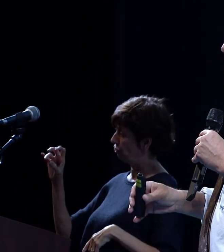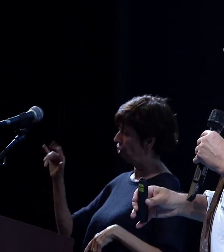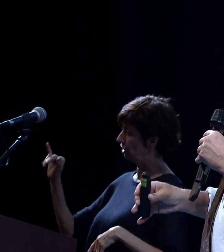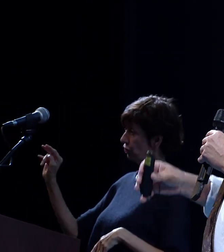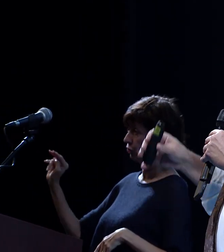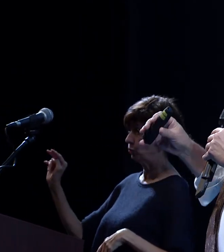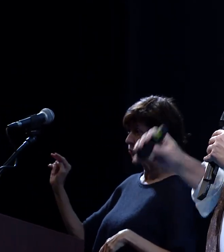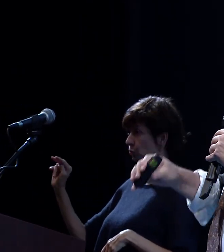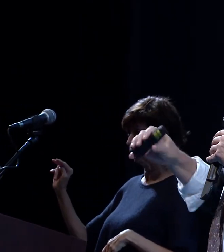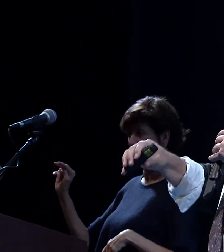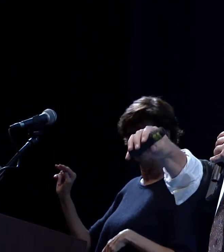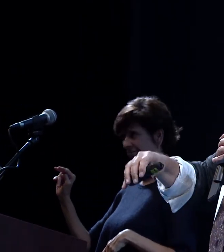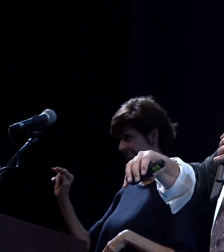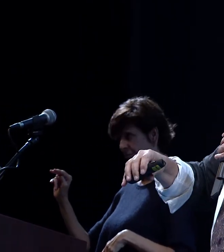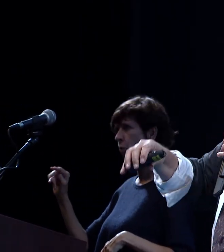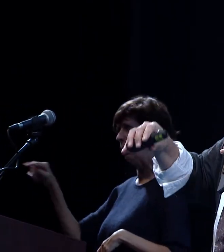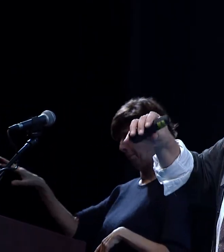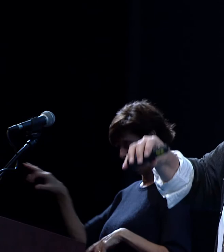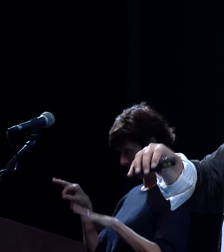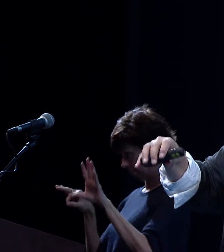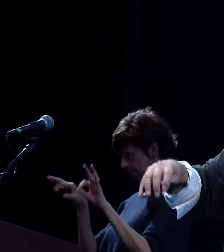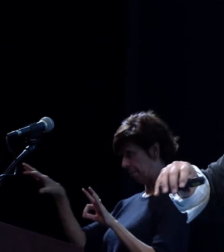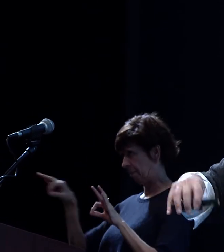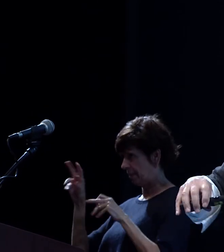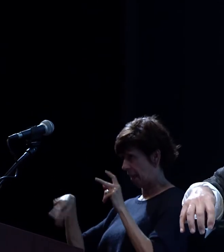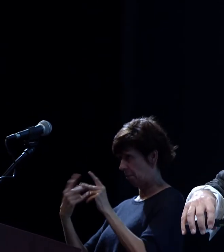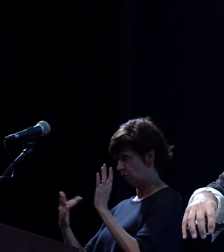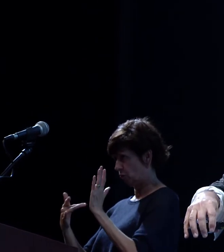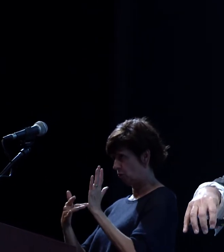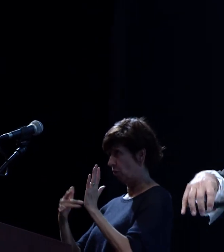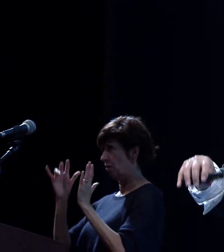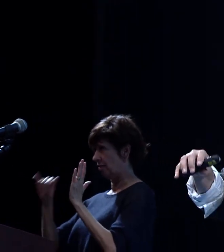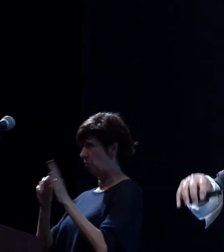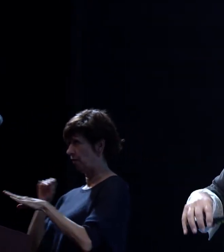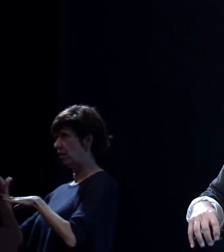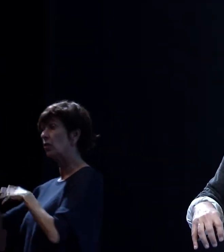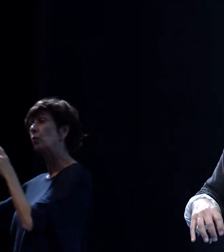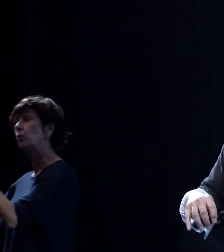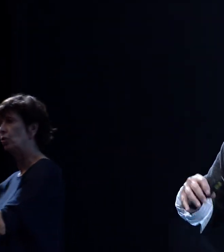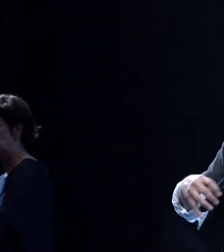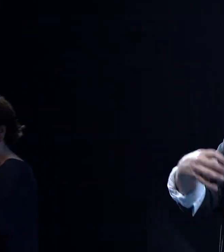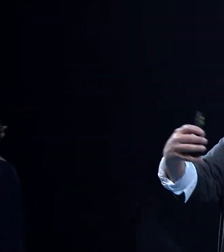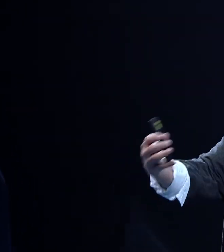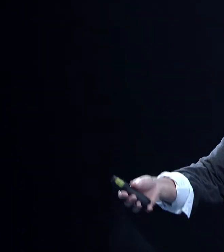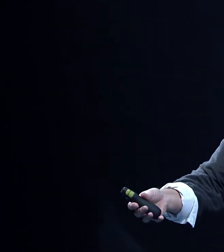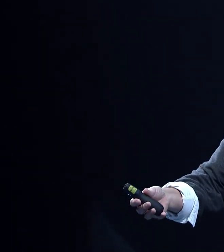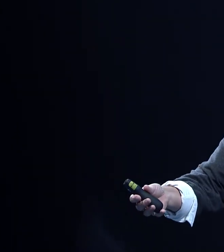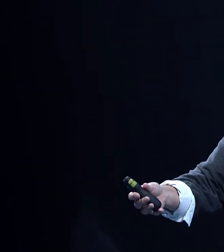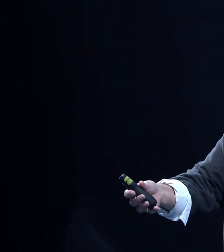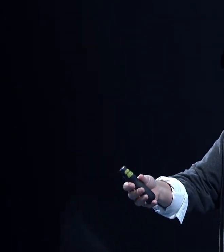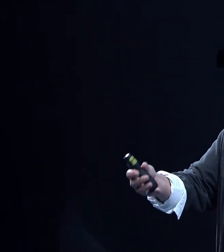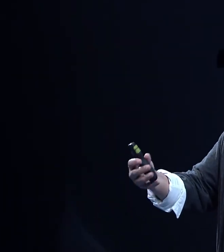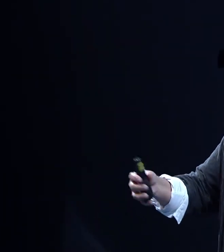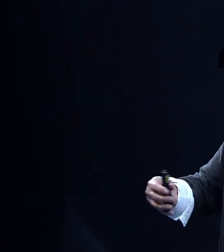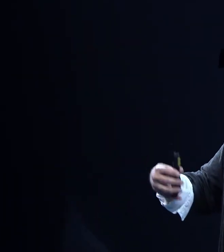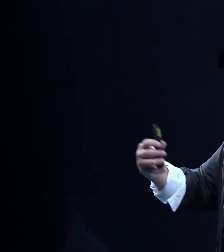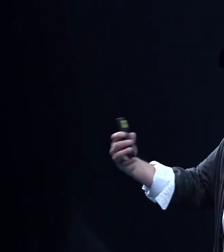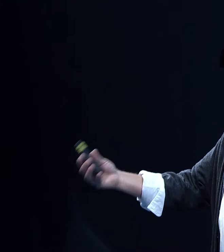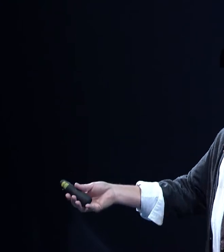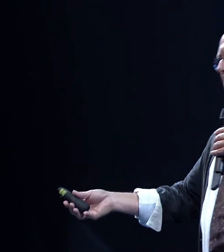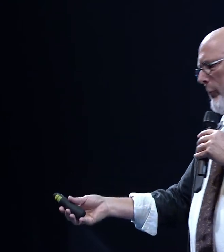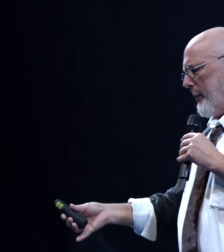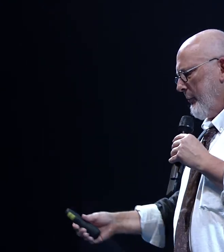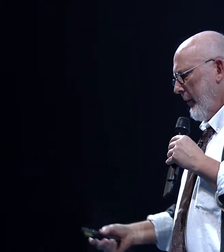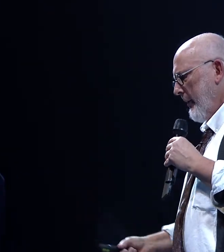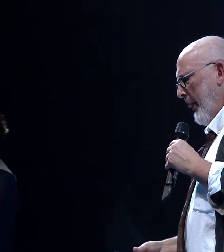these technologies, we are making choices about what kind of world we want to live in. We are making choices about what kind of stories we want to tell and how we're